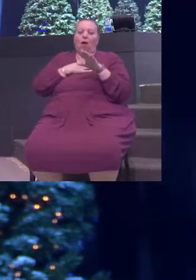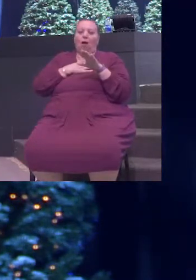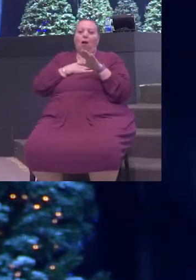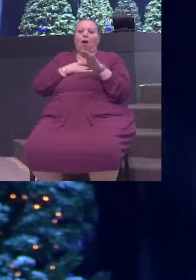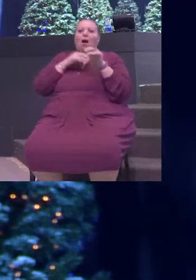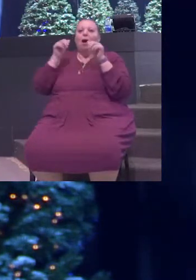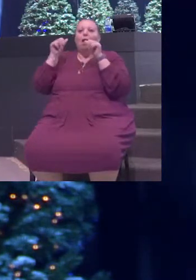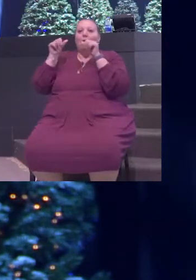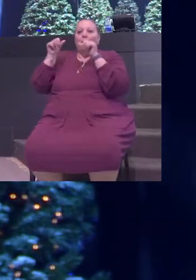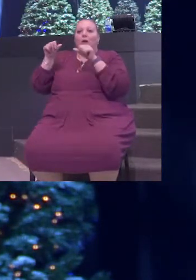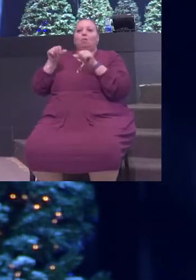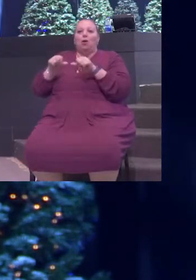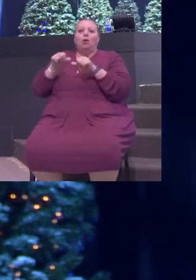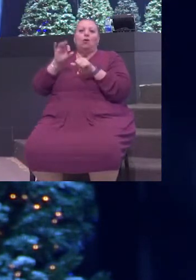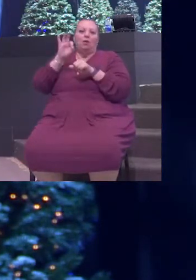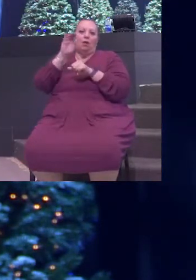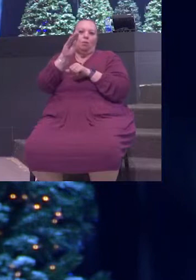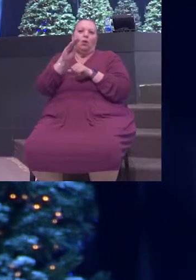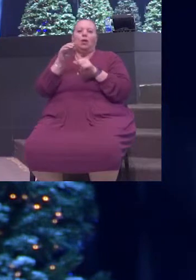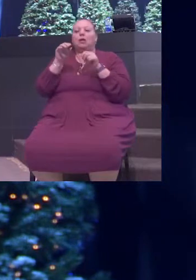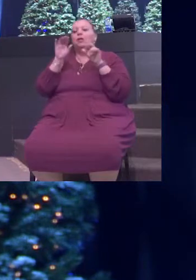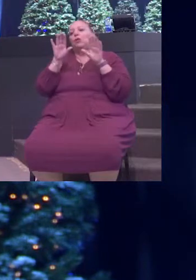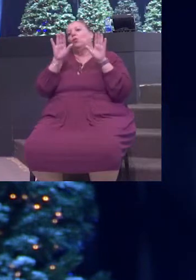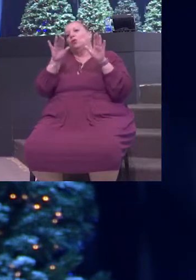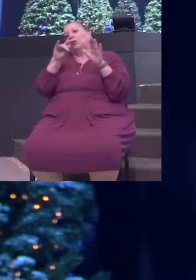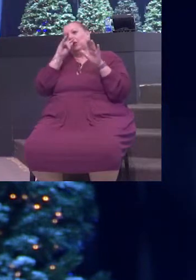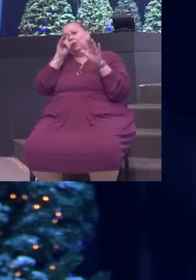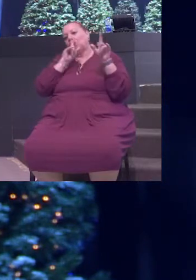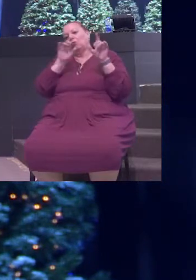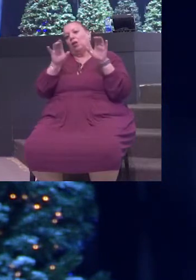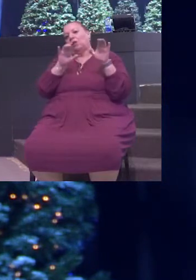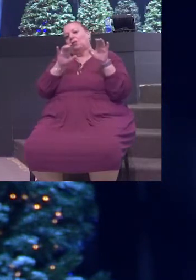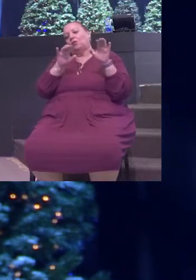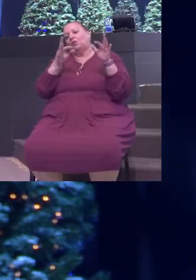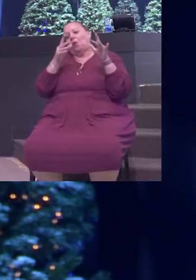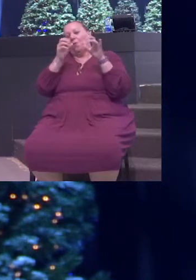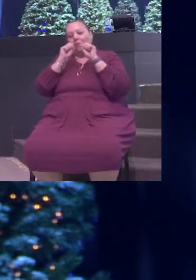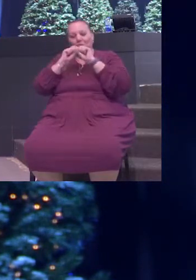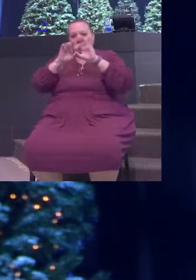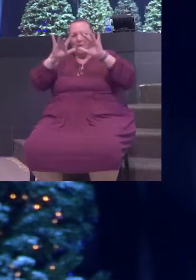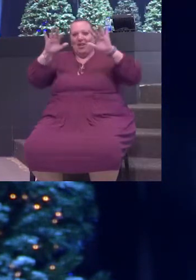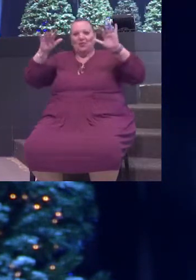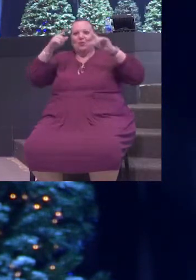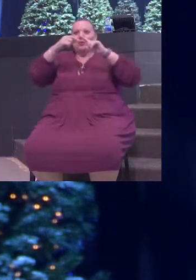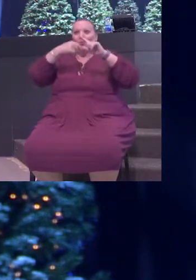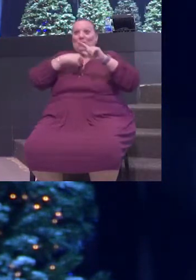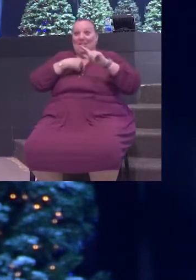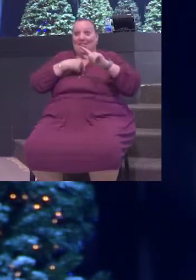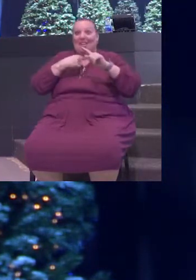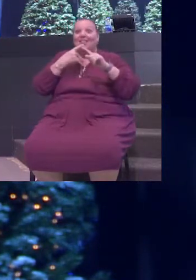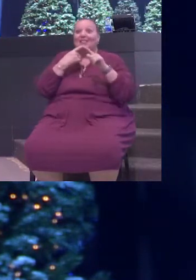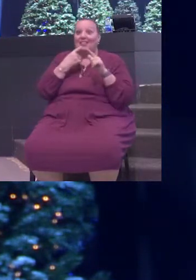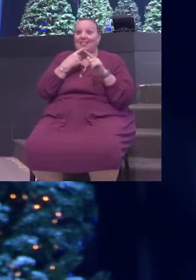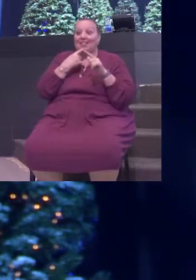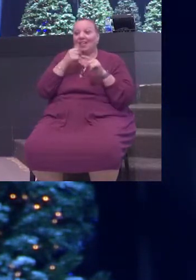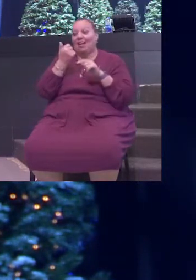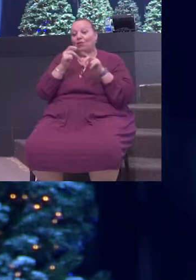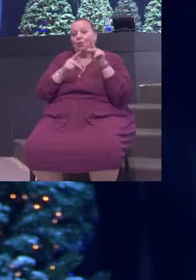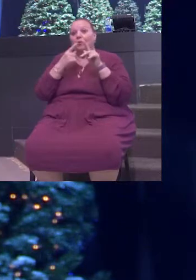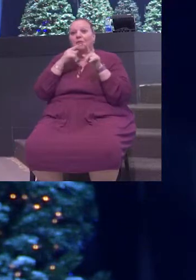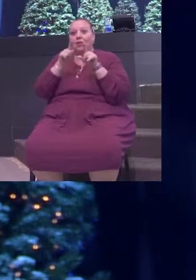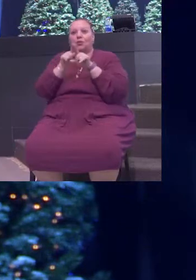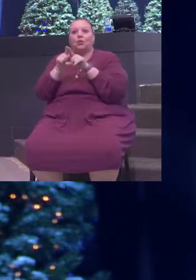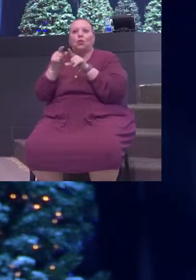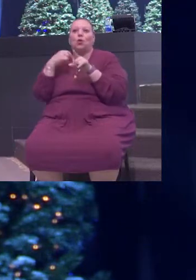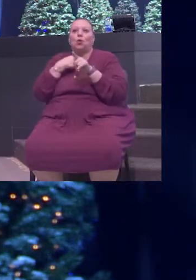on my post. She said, "Seeing the wonder and the awe of Christmas through the kids' reaction is so magical to me." And then she said, and some other people said this,